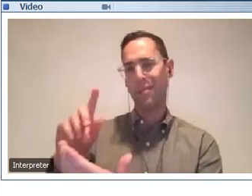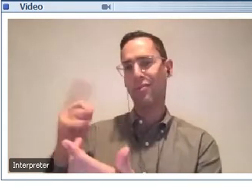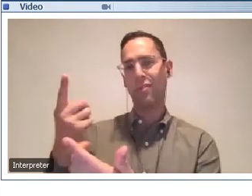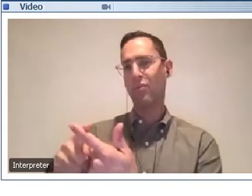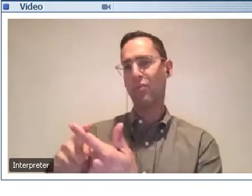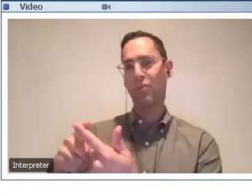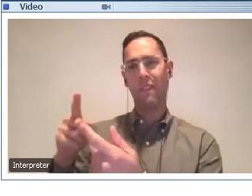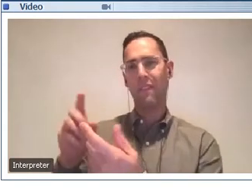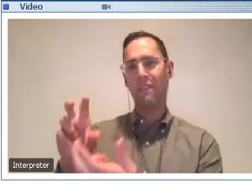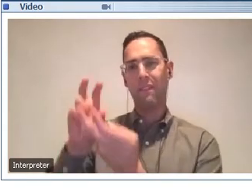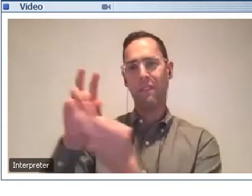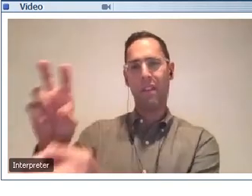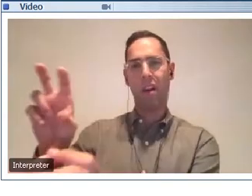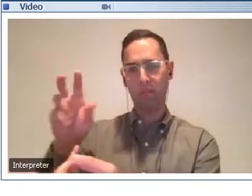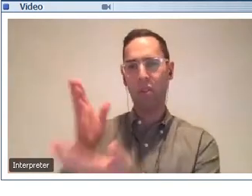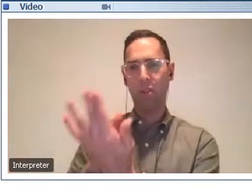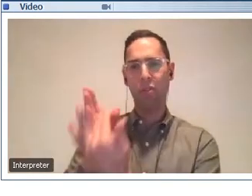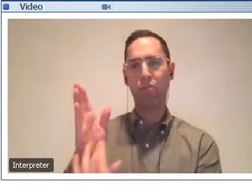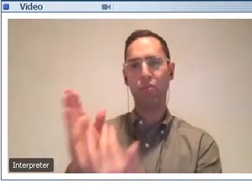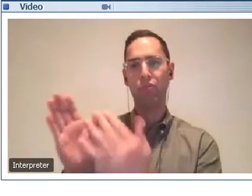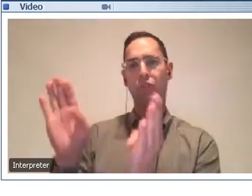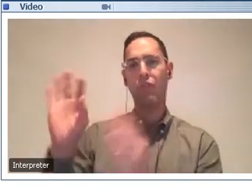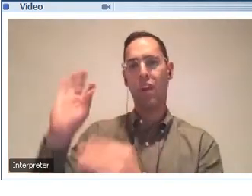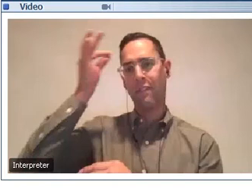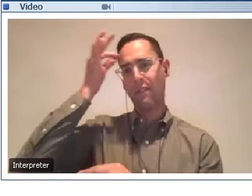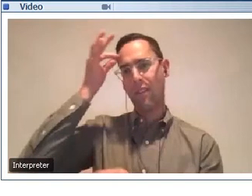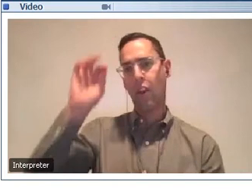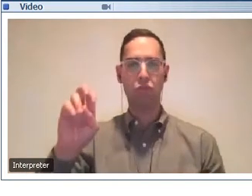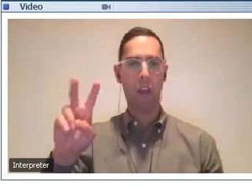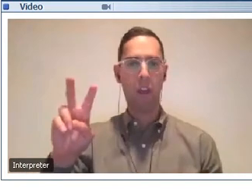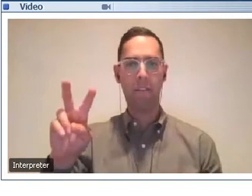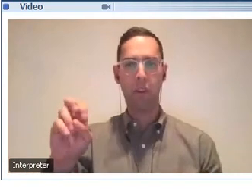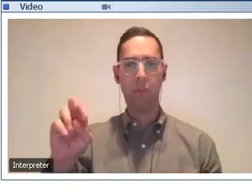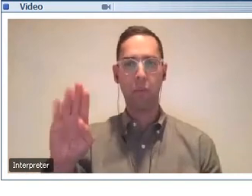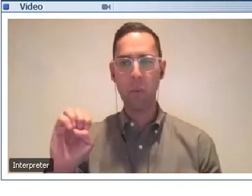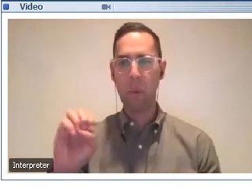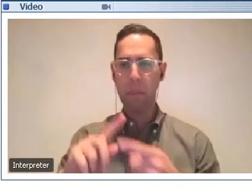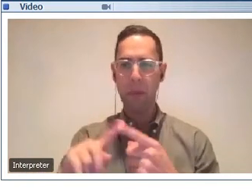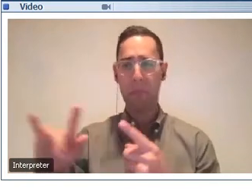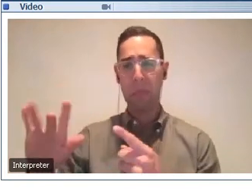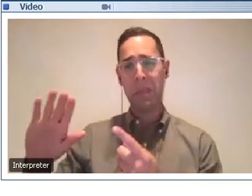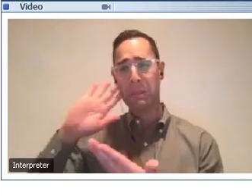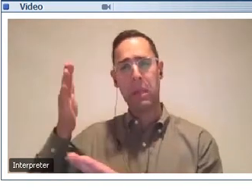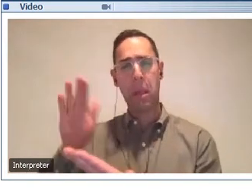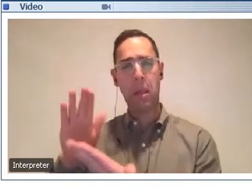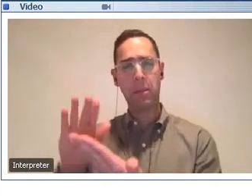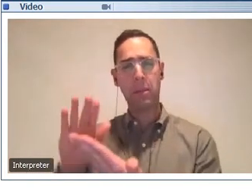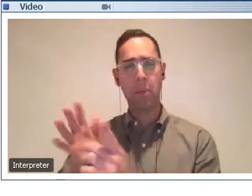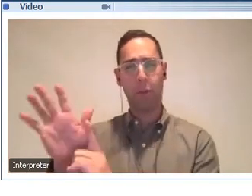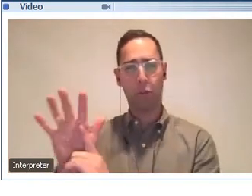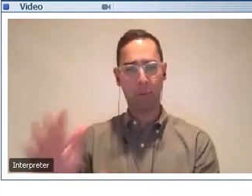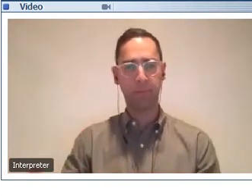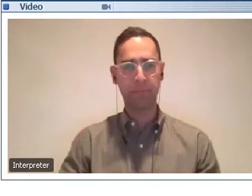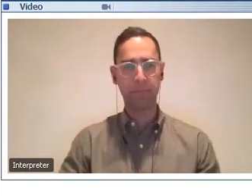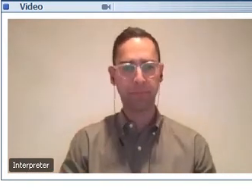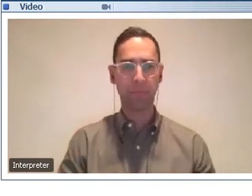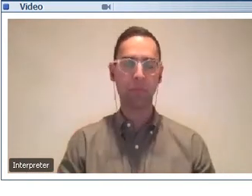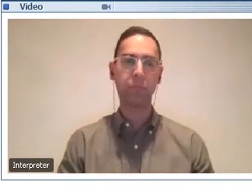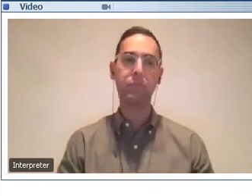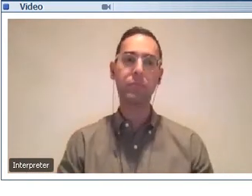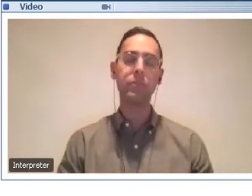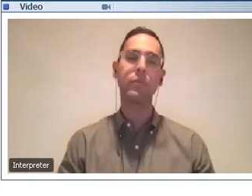revenues, although we have not seen a lot of policy proposals in this area. So with that, I'm going to take us back out